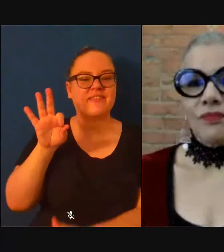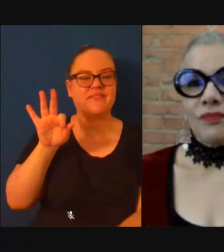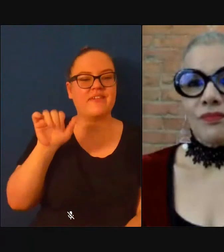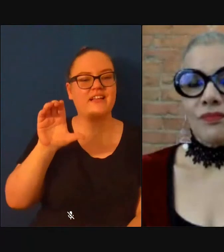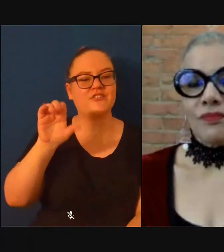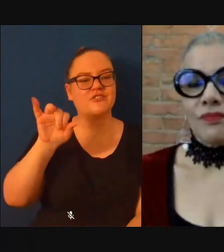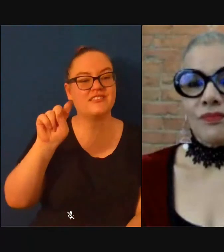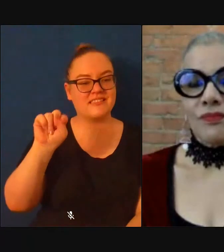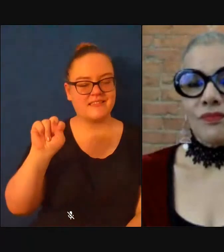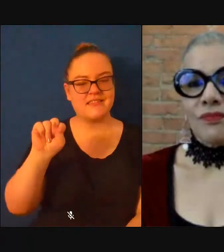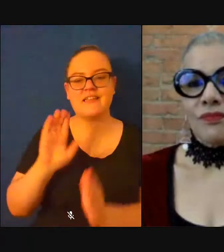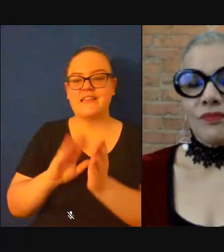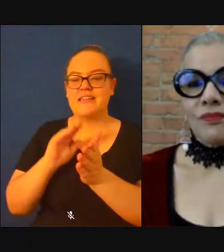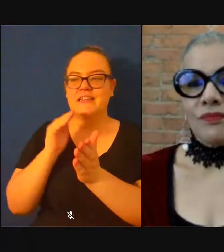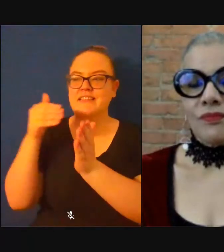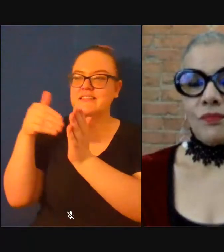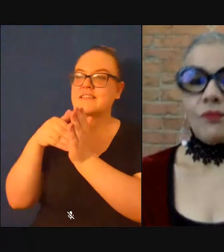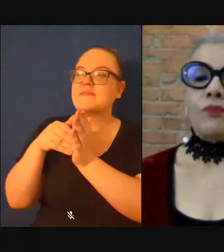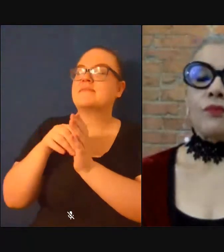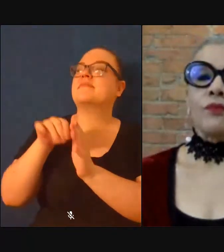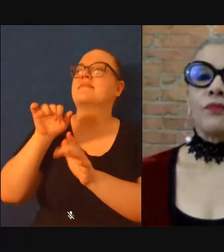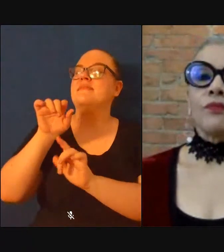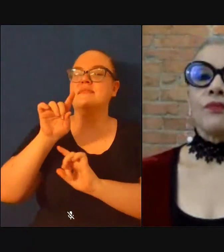Combat the Far Right. You can Google that and find it.